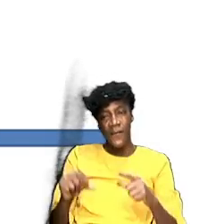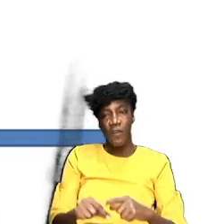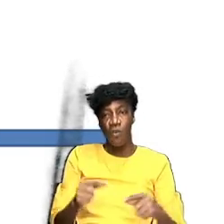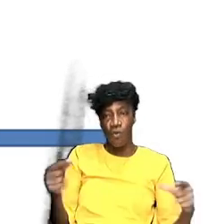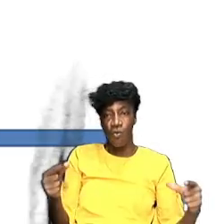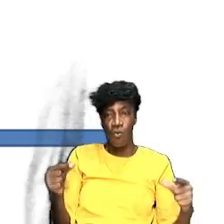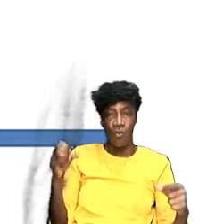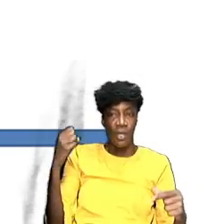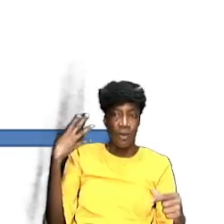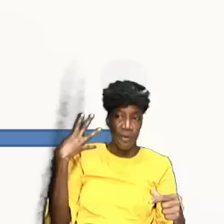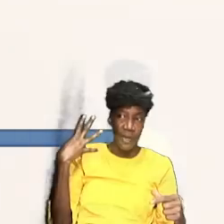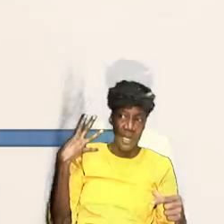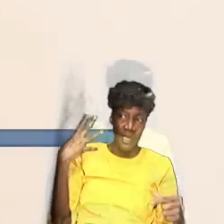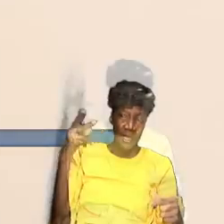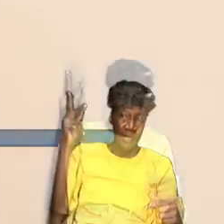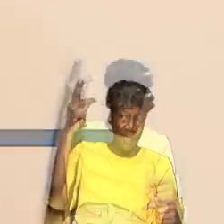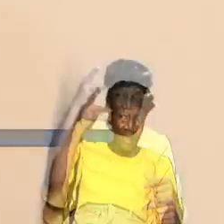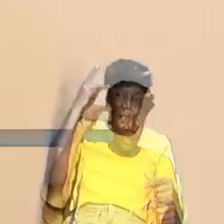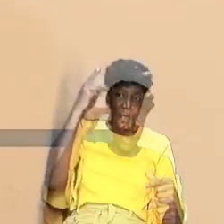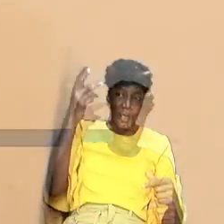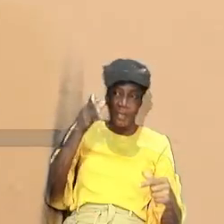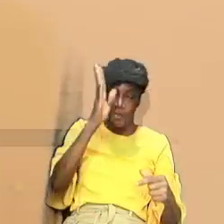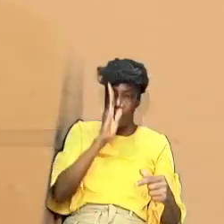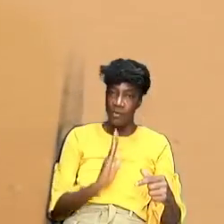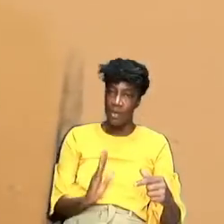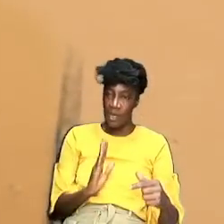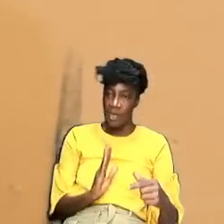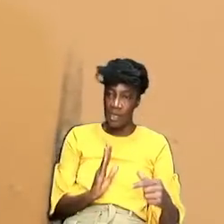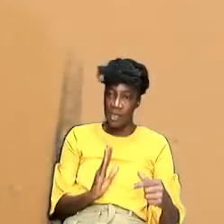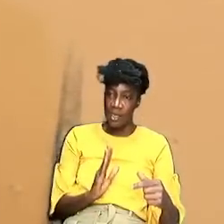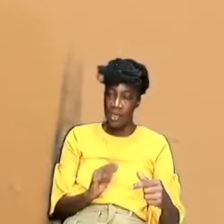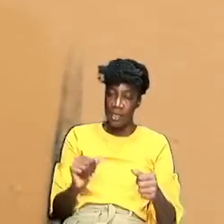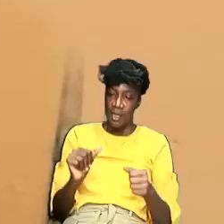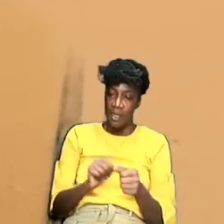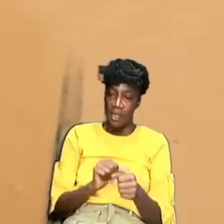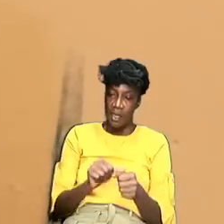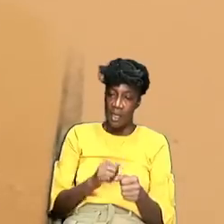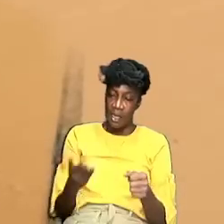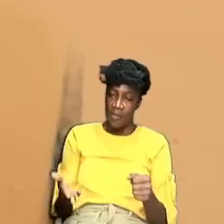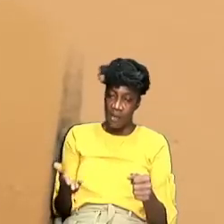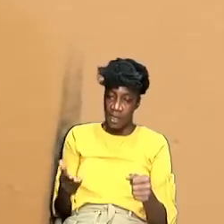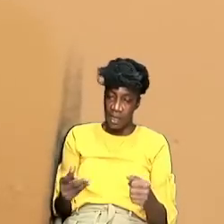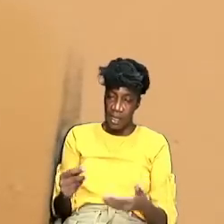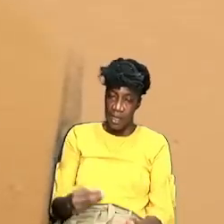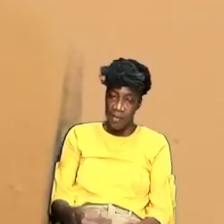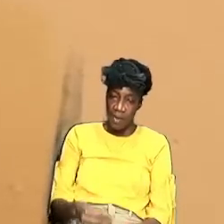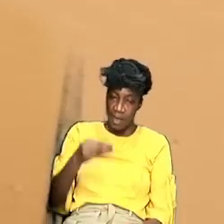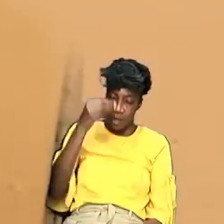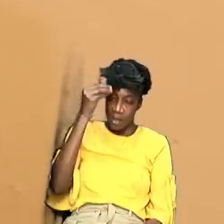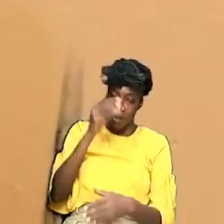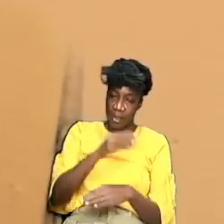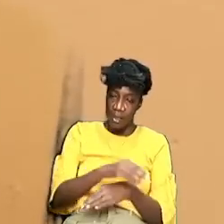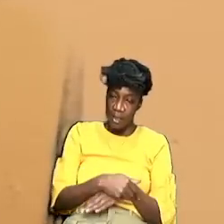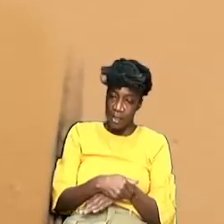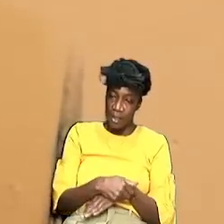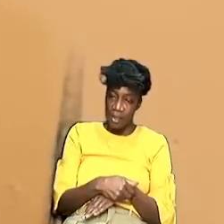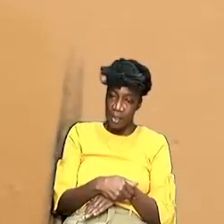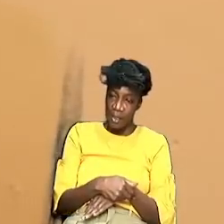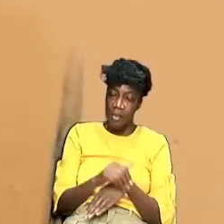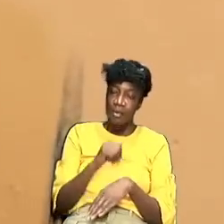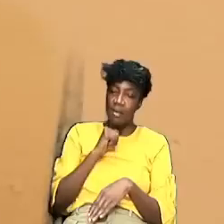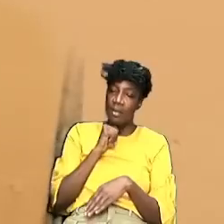grace and in the knowledge of God, that everything that we have learned tonight, as I said before, is